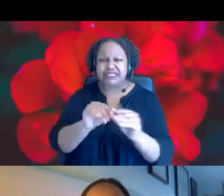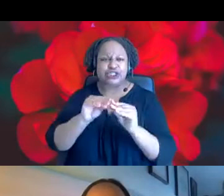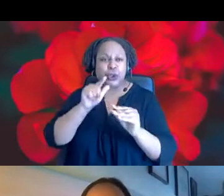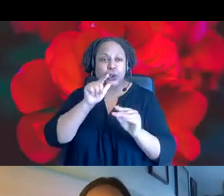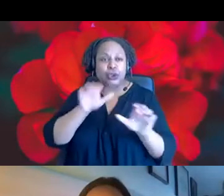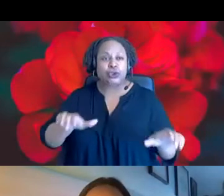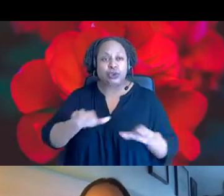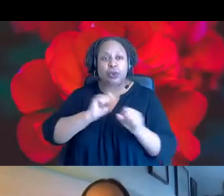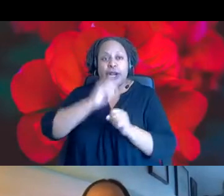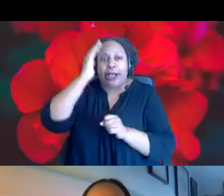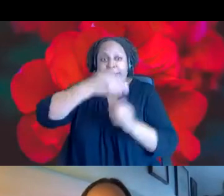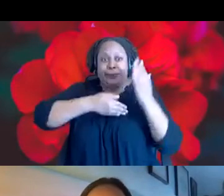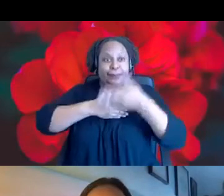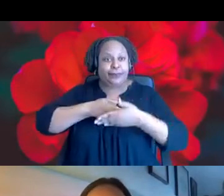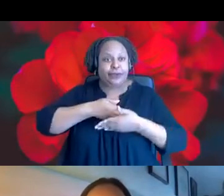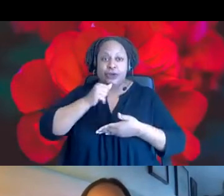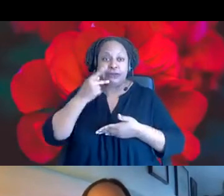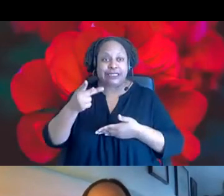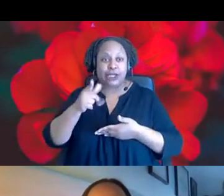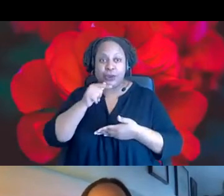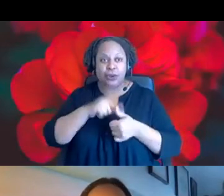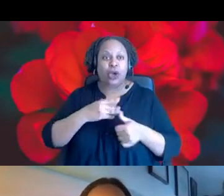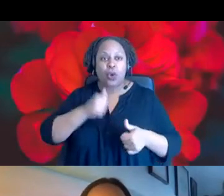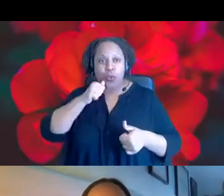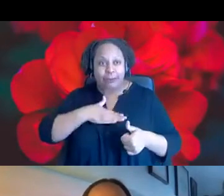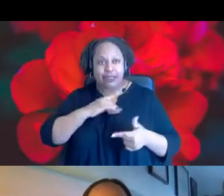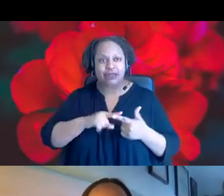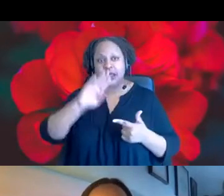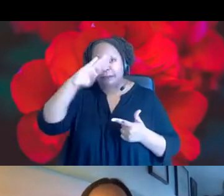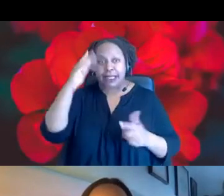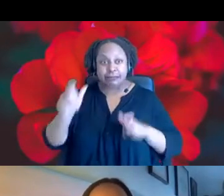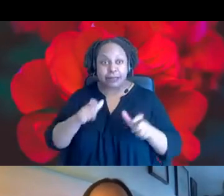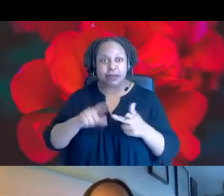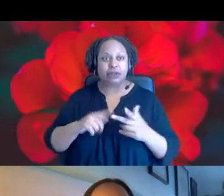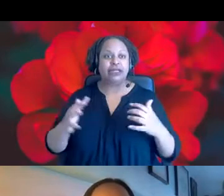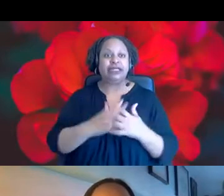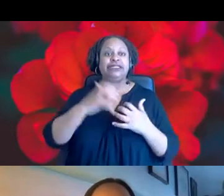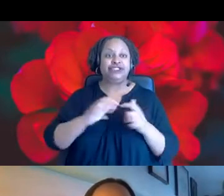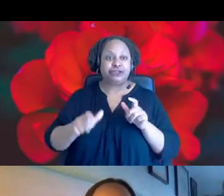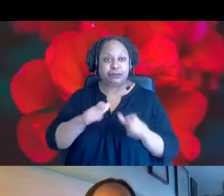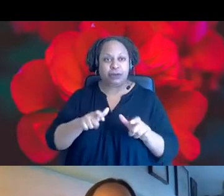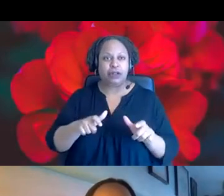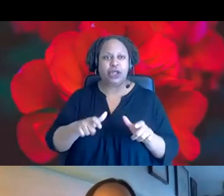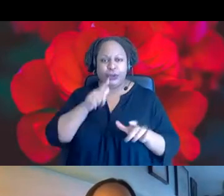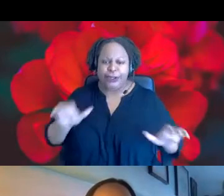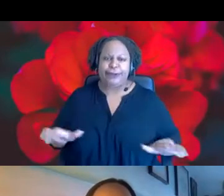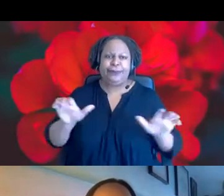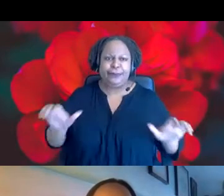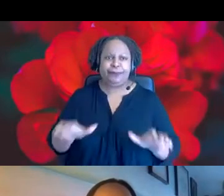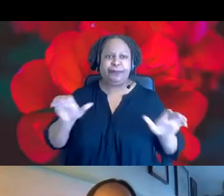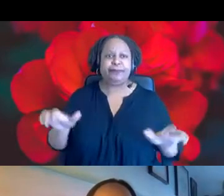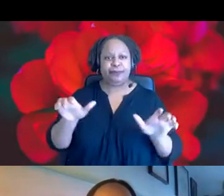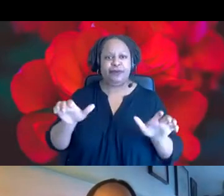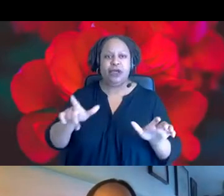it's women, whether it's Black people, Indigenous people, whether it's the people who are bear